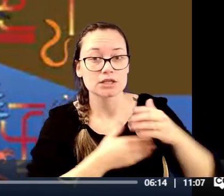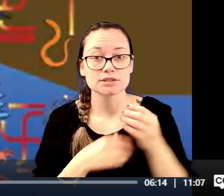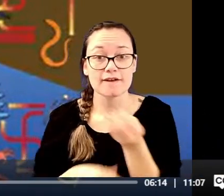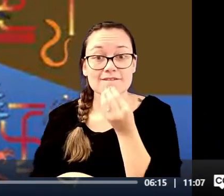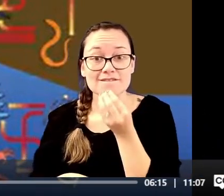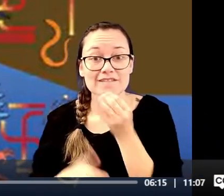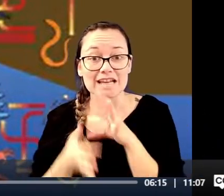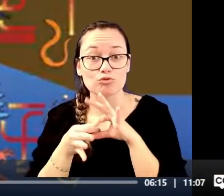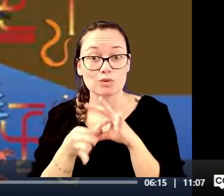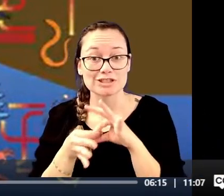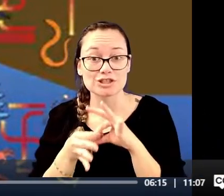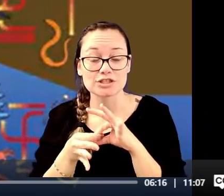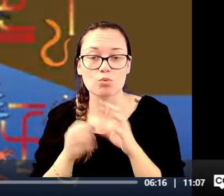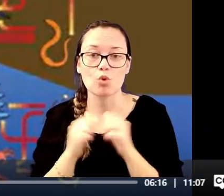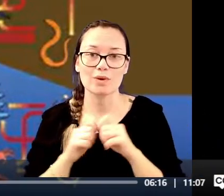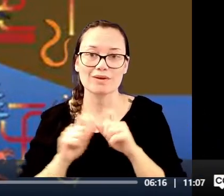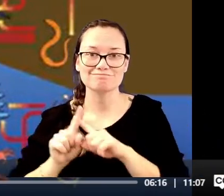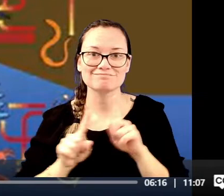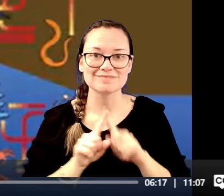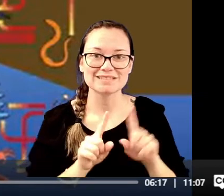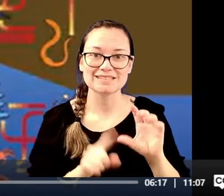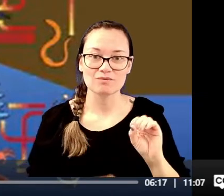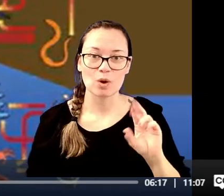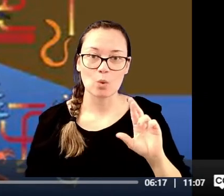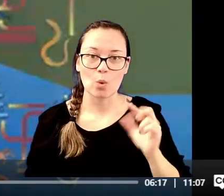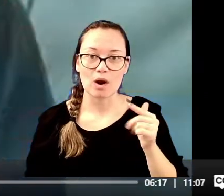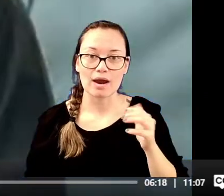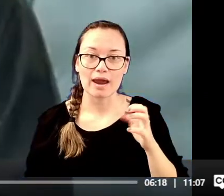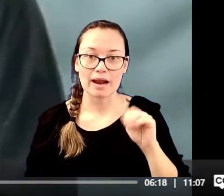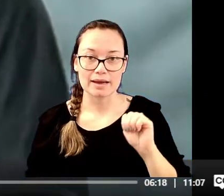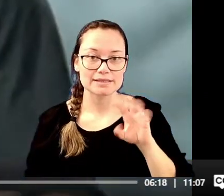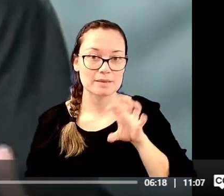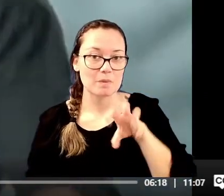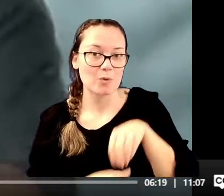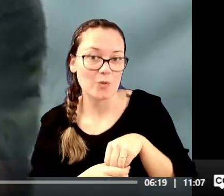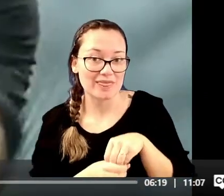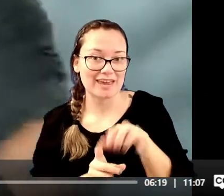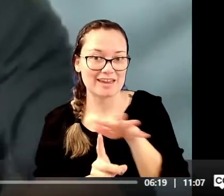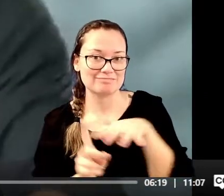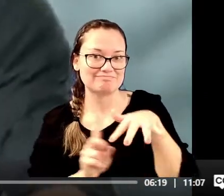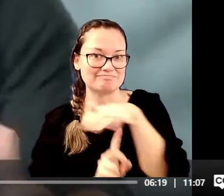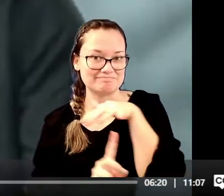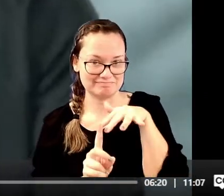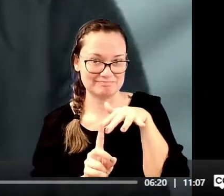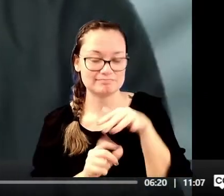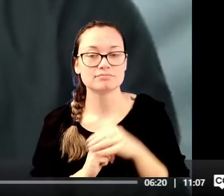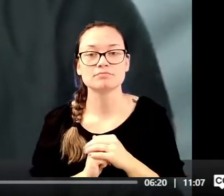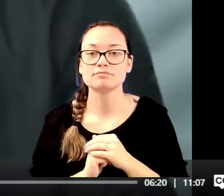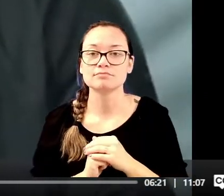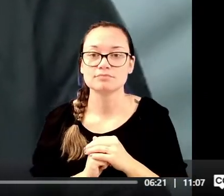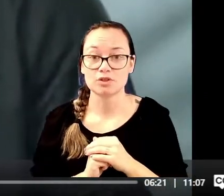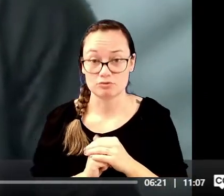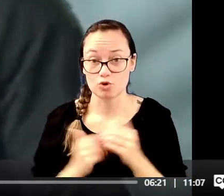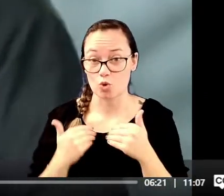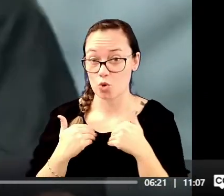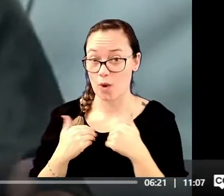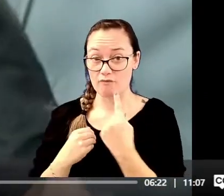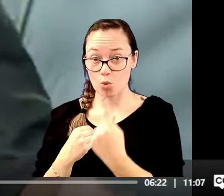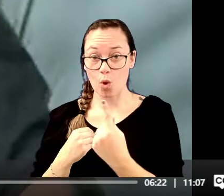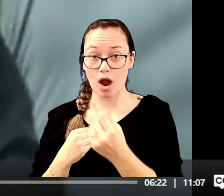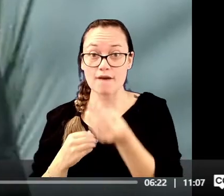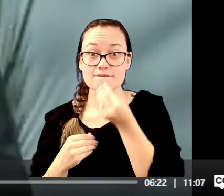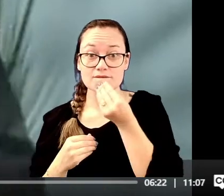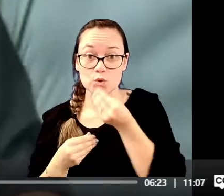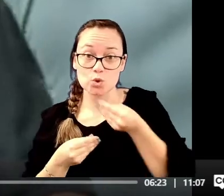relationships between various organisms within an ecosystem. Right? So we take that simple food chain and we